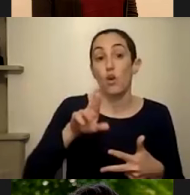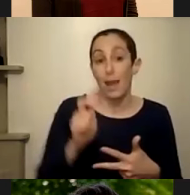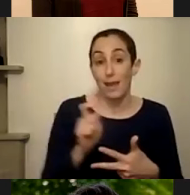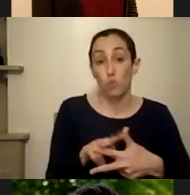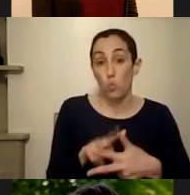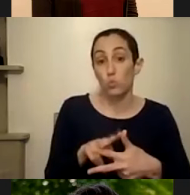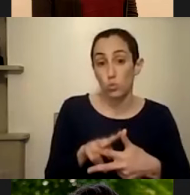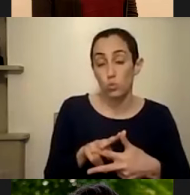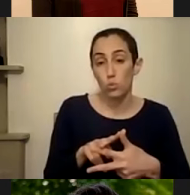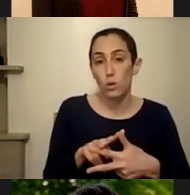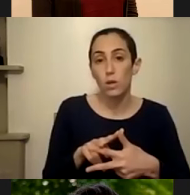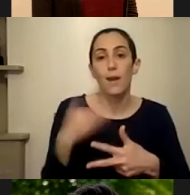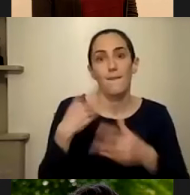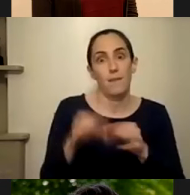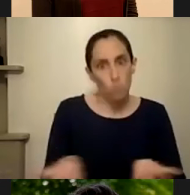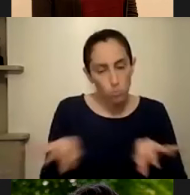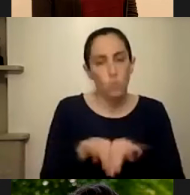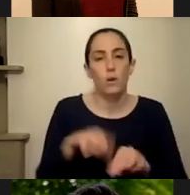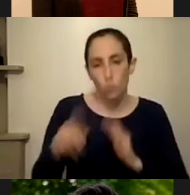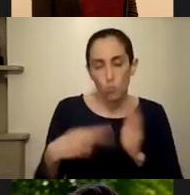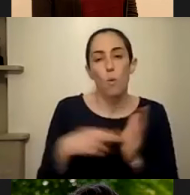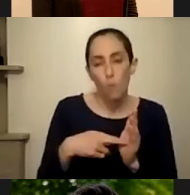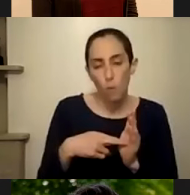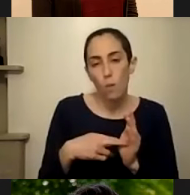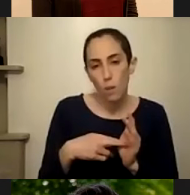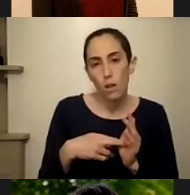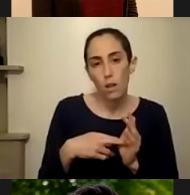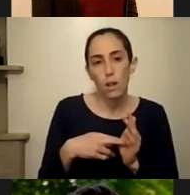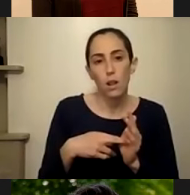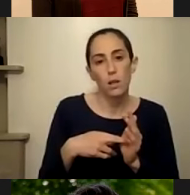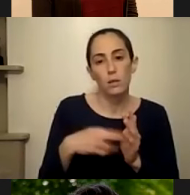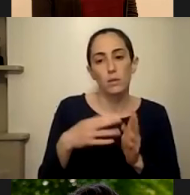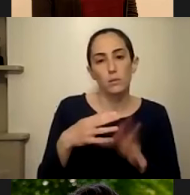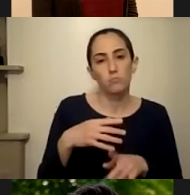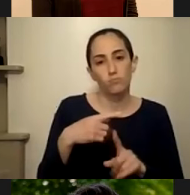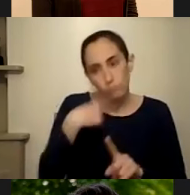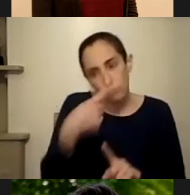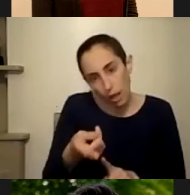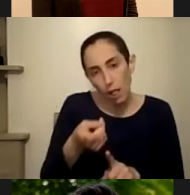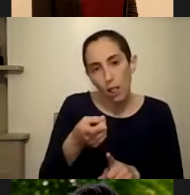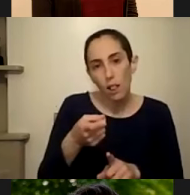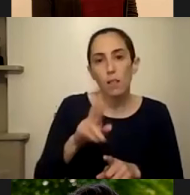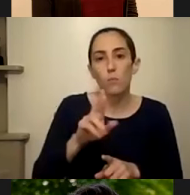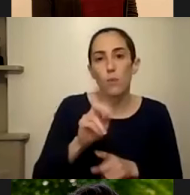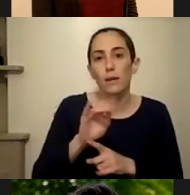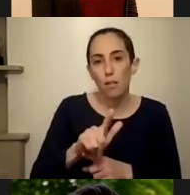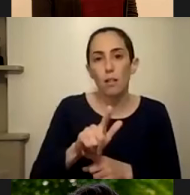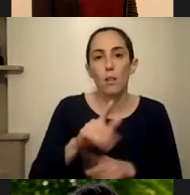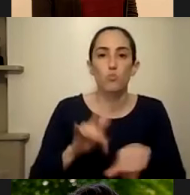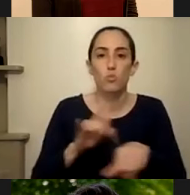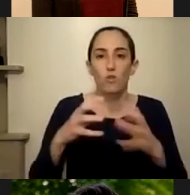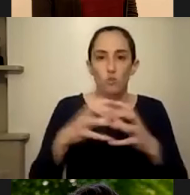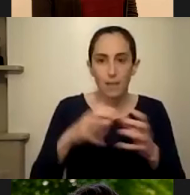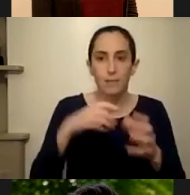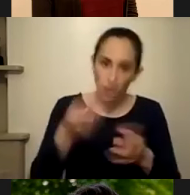a very, very important role in directing retinal progenitor cells into the photoreceptor